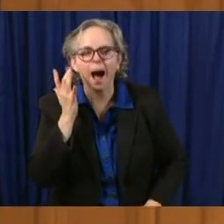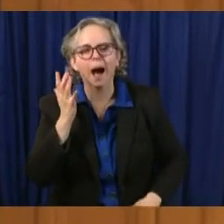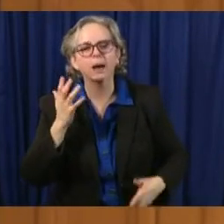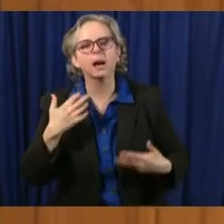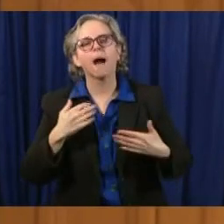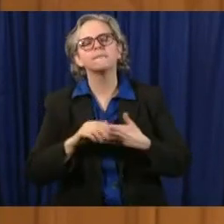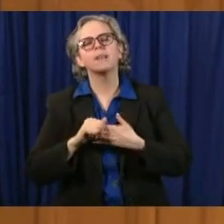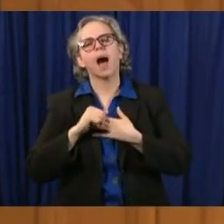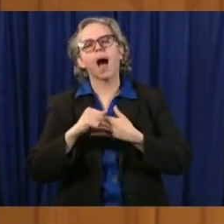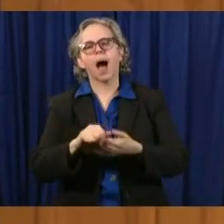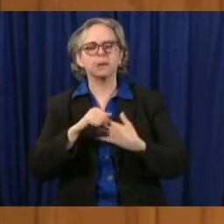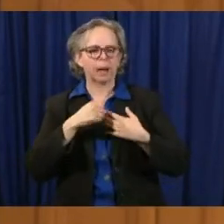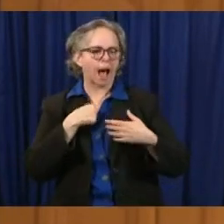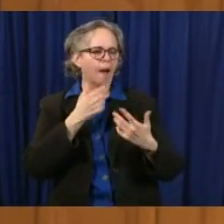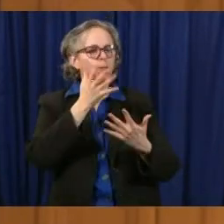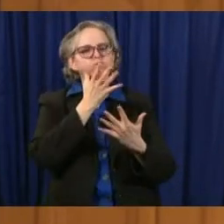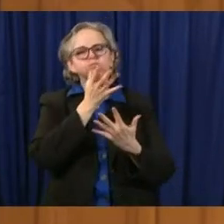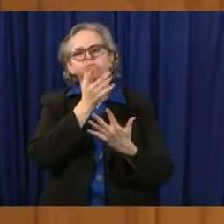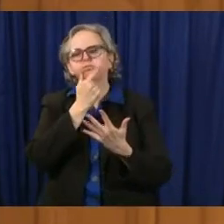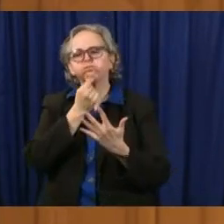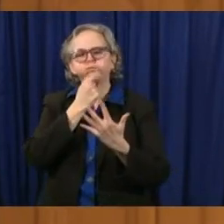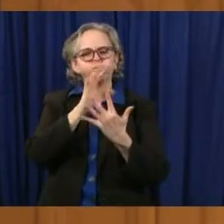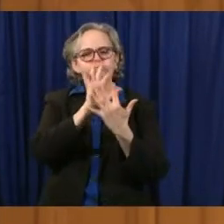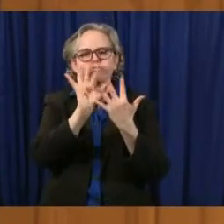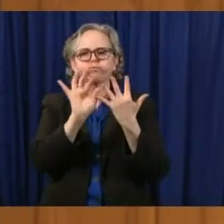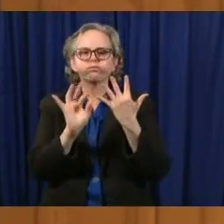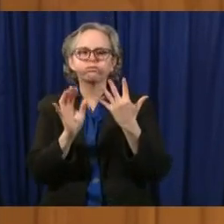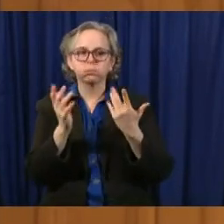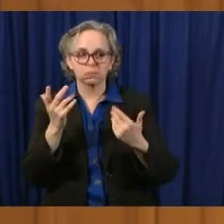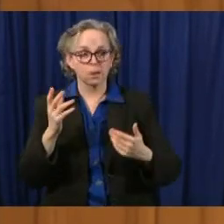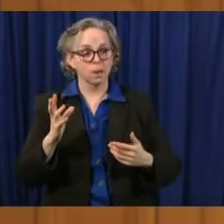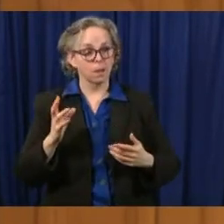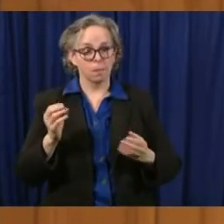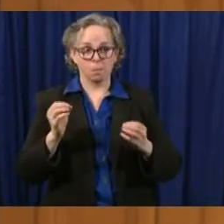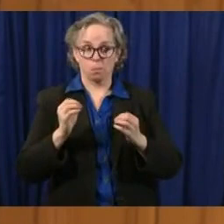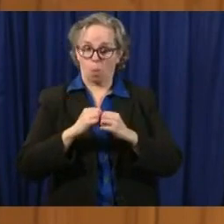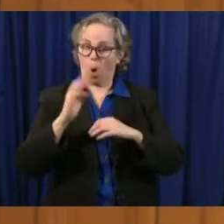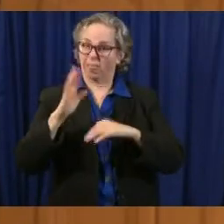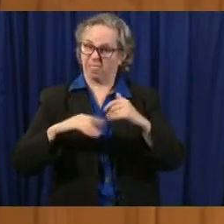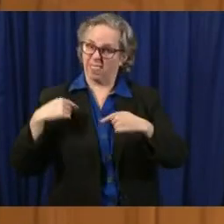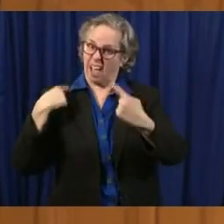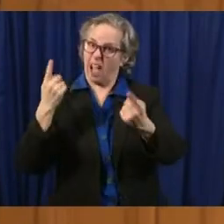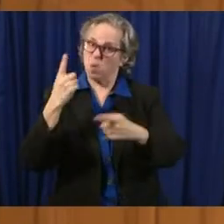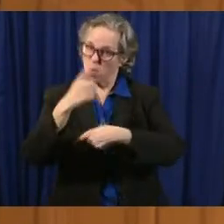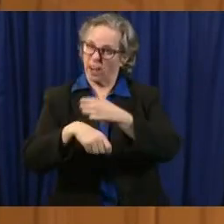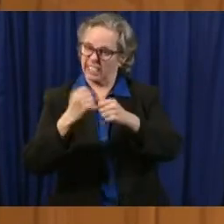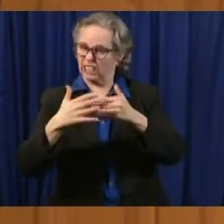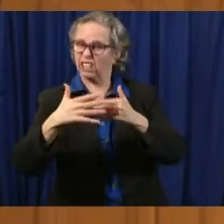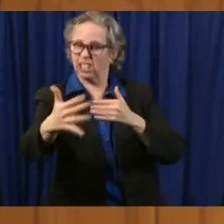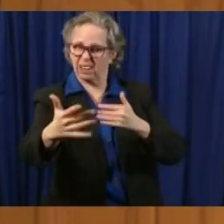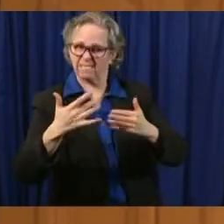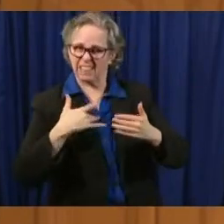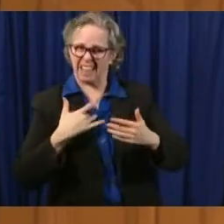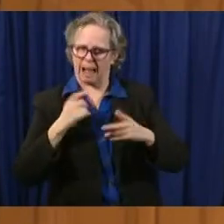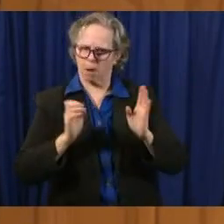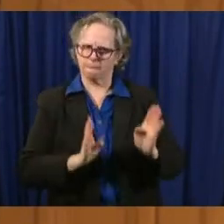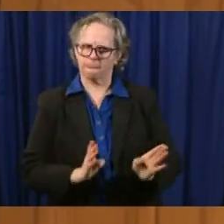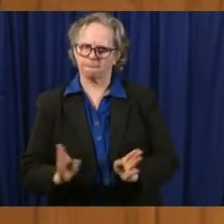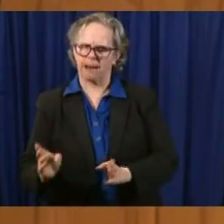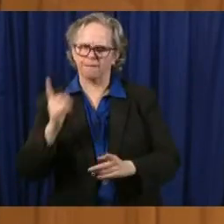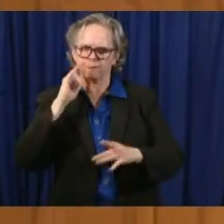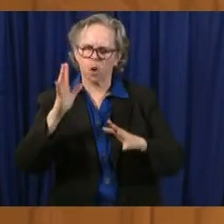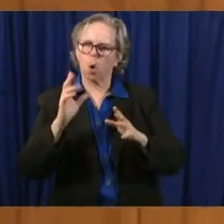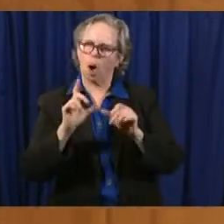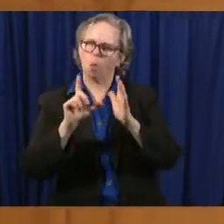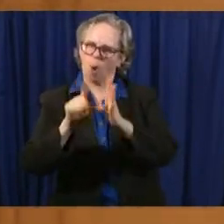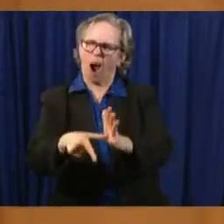road. It is over a year, and we will have to be on ready for quite some time to come. Thank you. Let me just